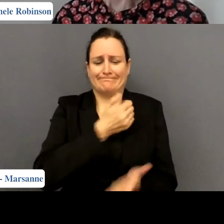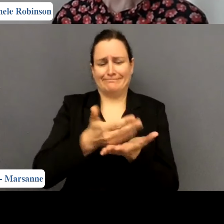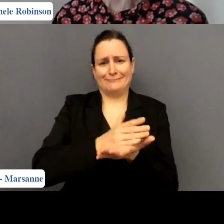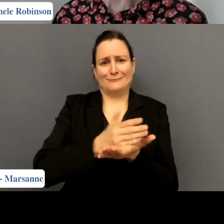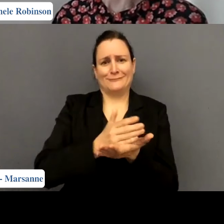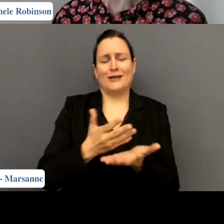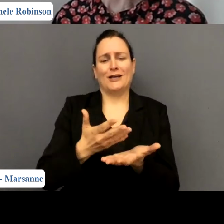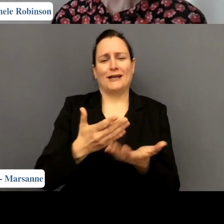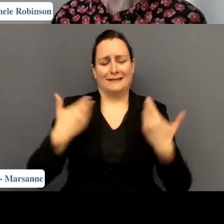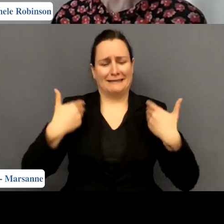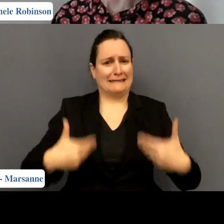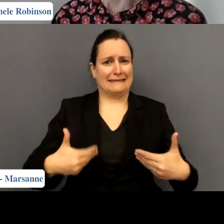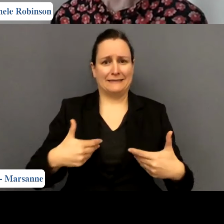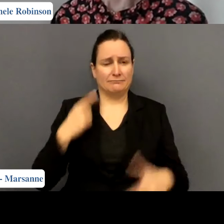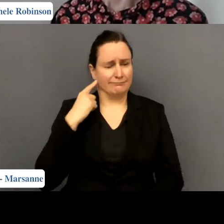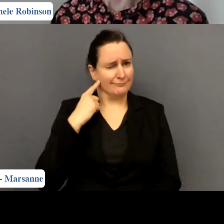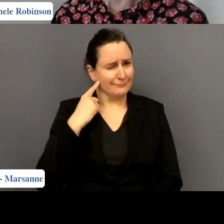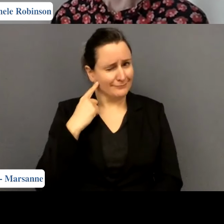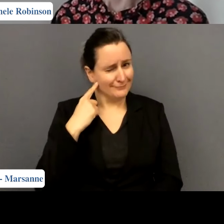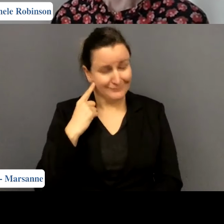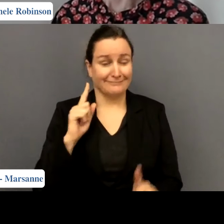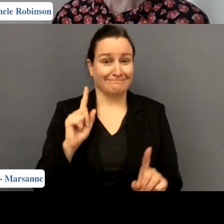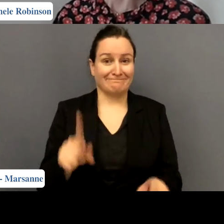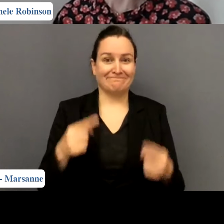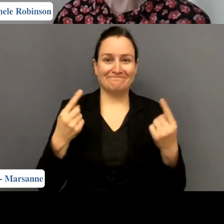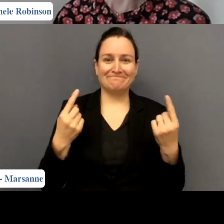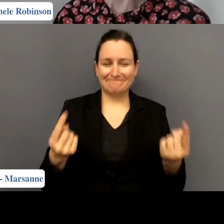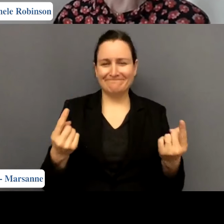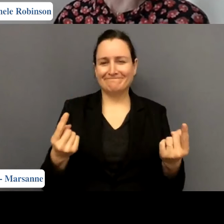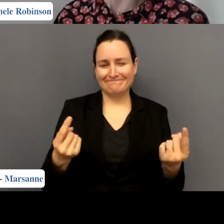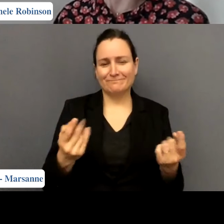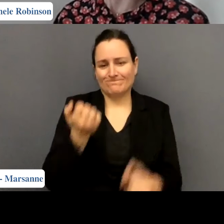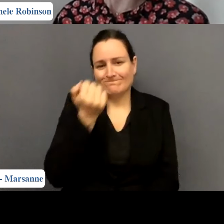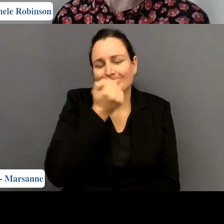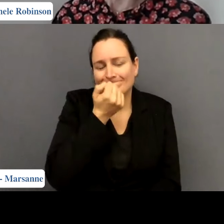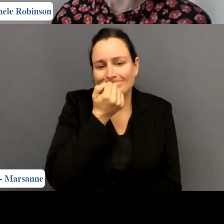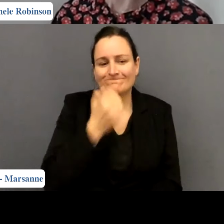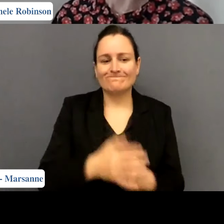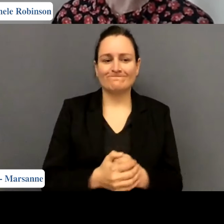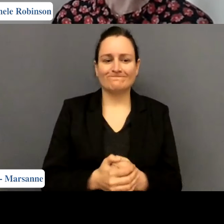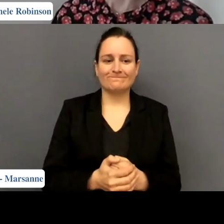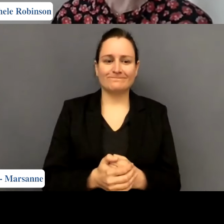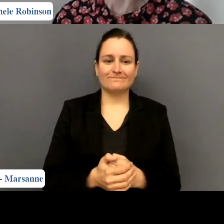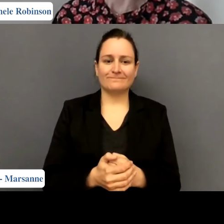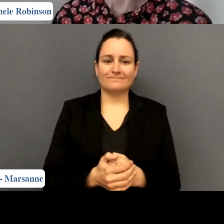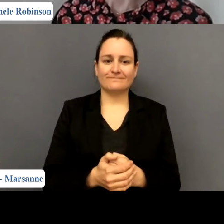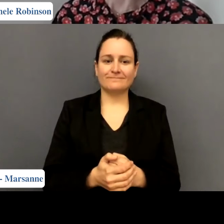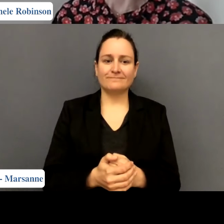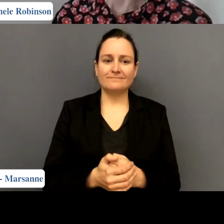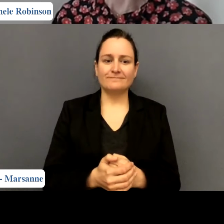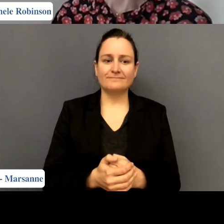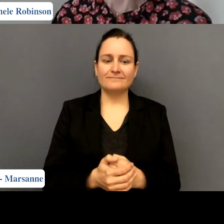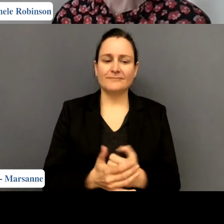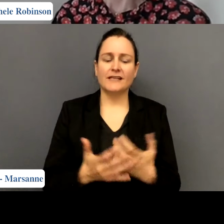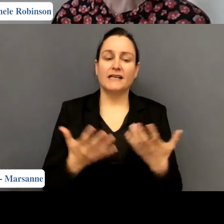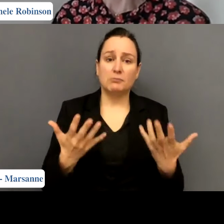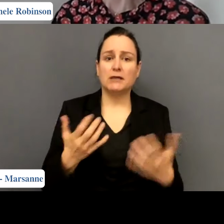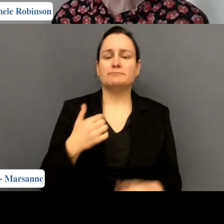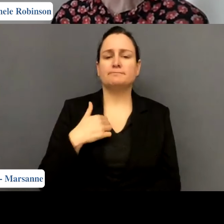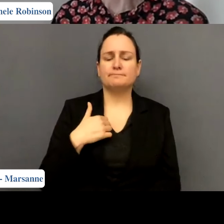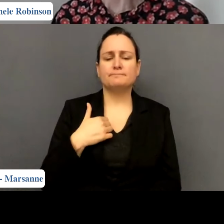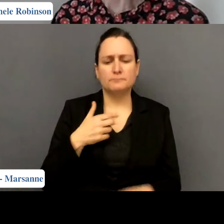really challenging to be able to translate. But I think we got the gist of what you were saying